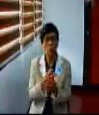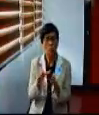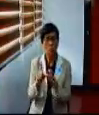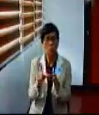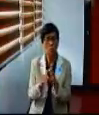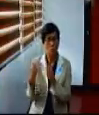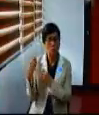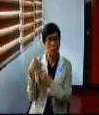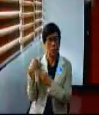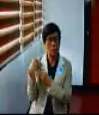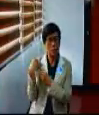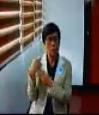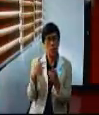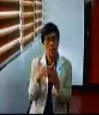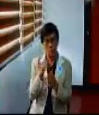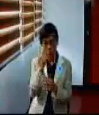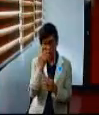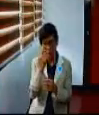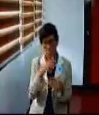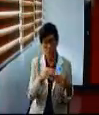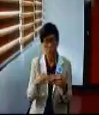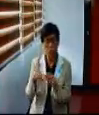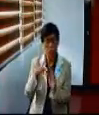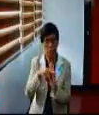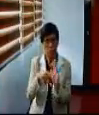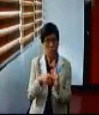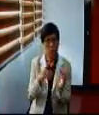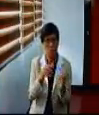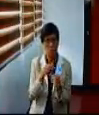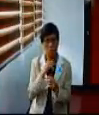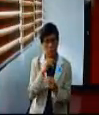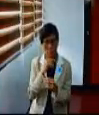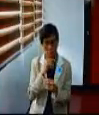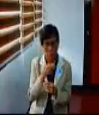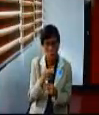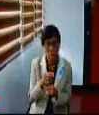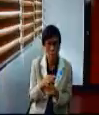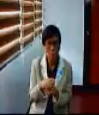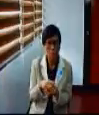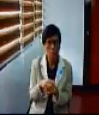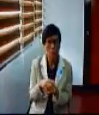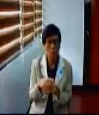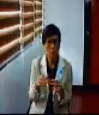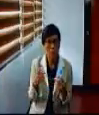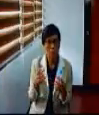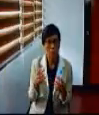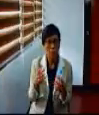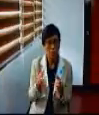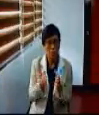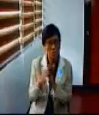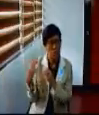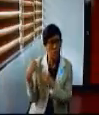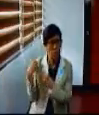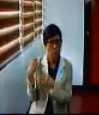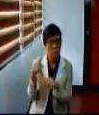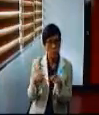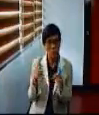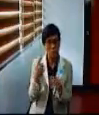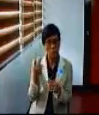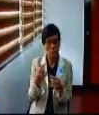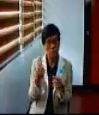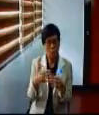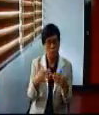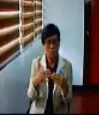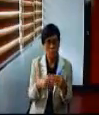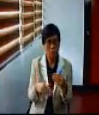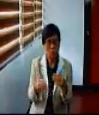is understandable, that the guiding principles does not craft new obligations, but only elaborates on the